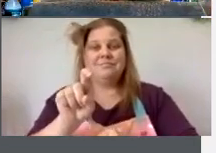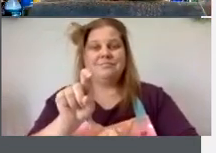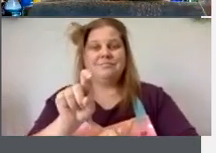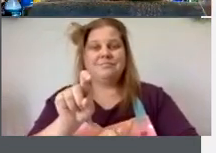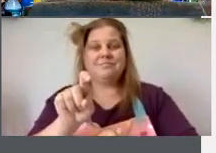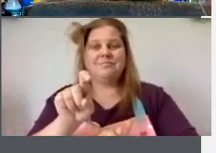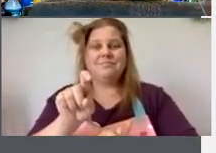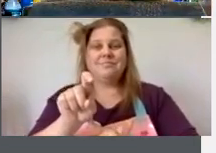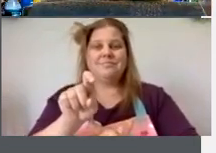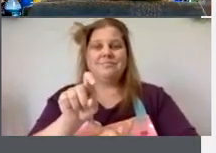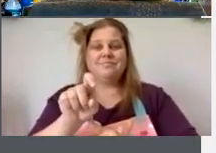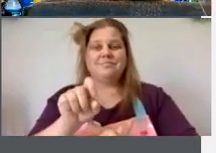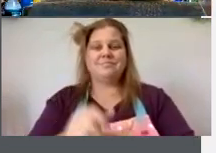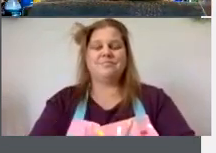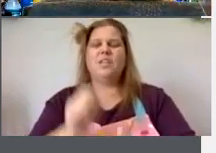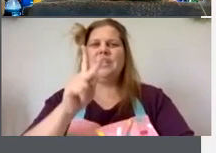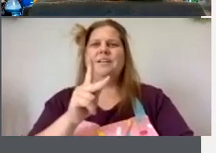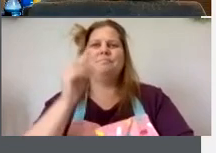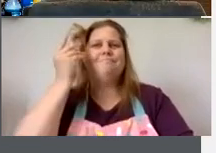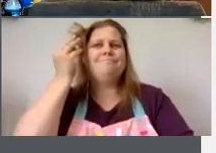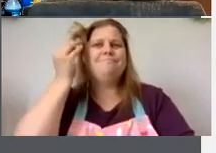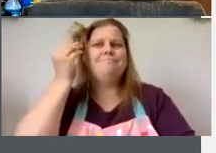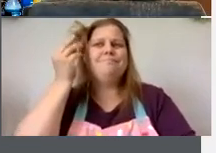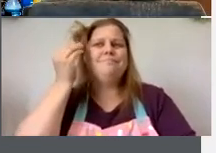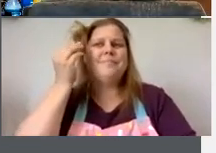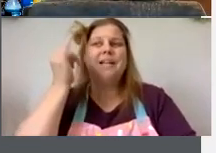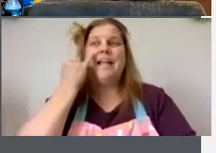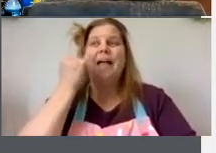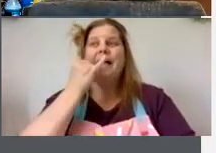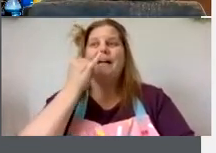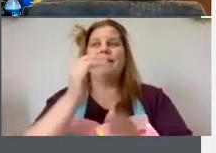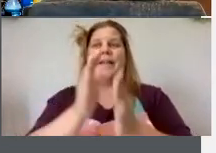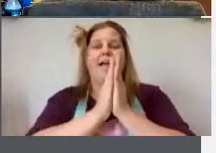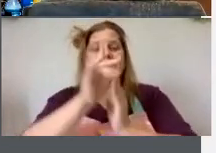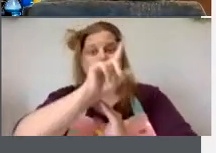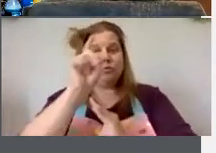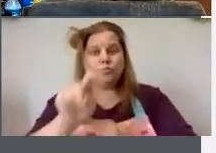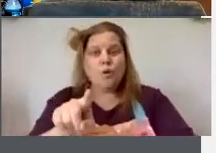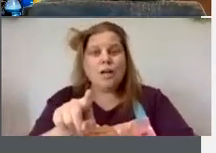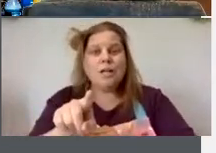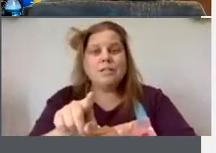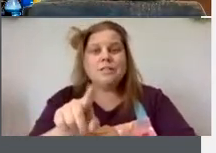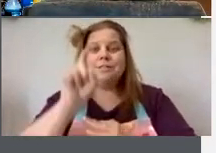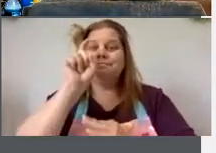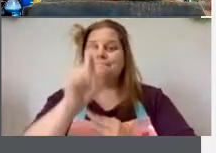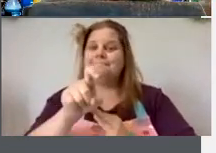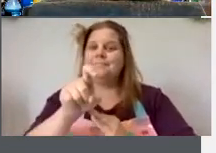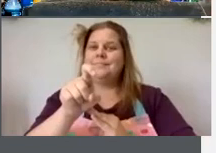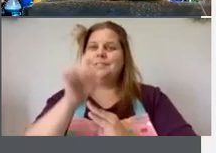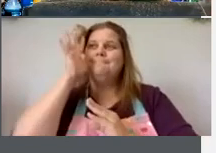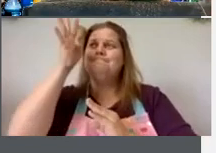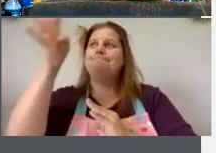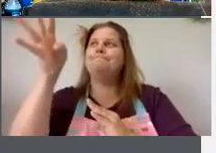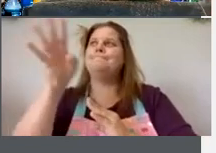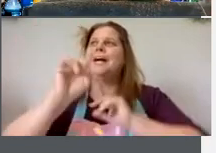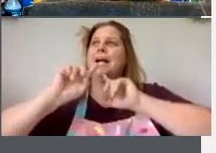Okay, I'm going to give you some time to think about that. Because if you're going to ask a question, you need to be able to come up with your